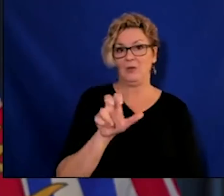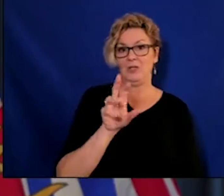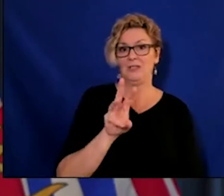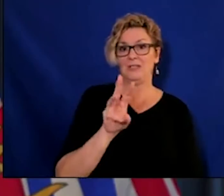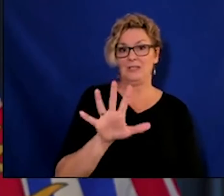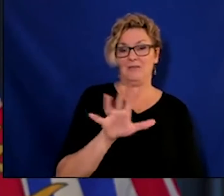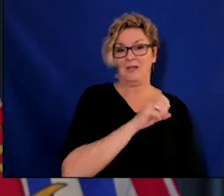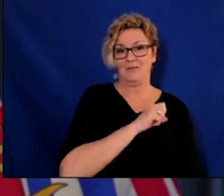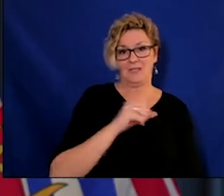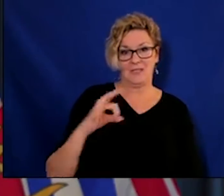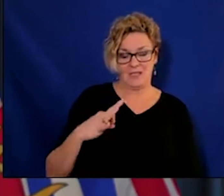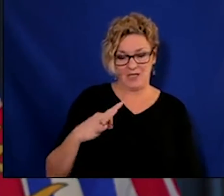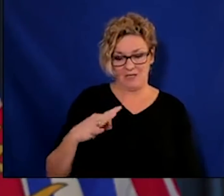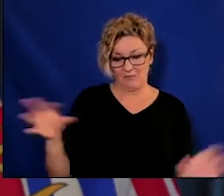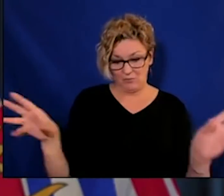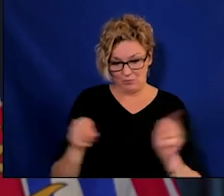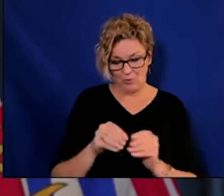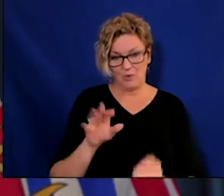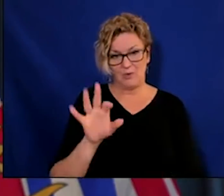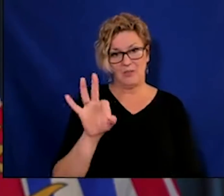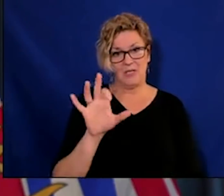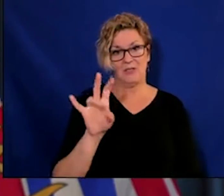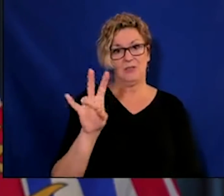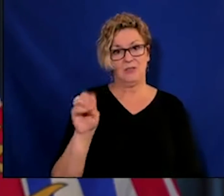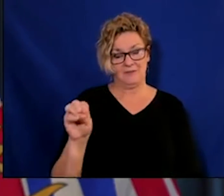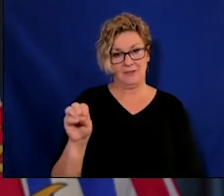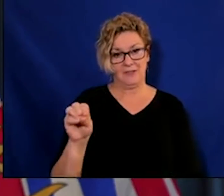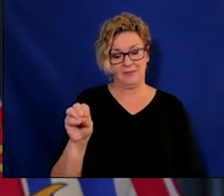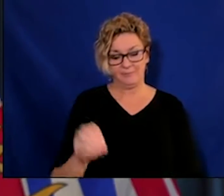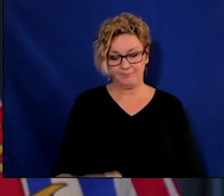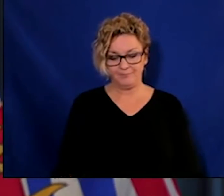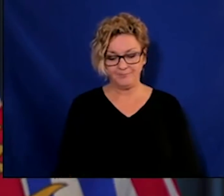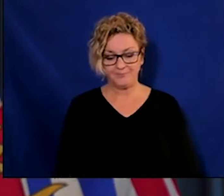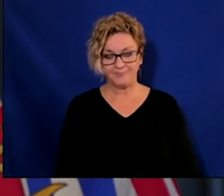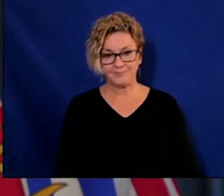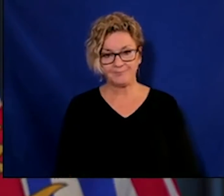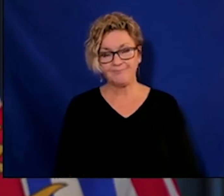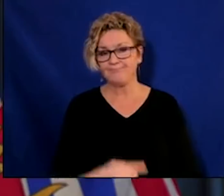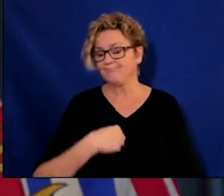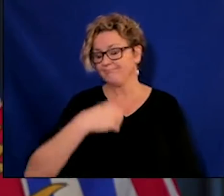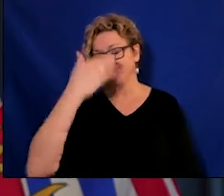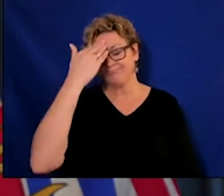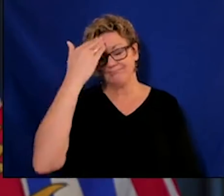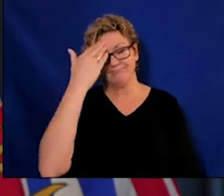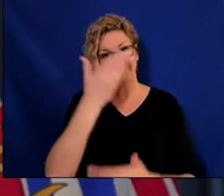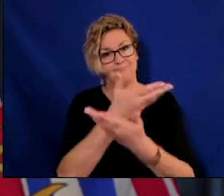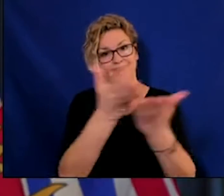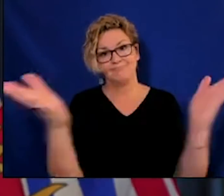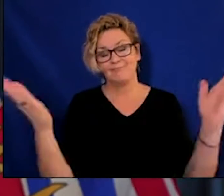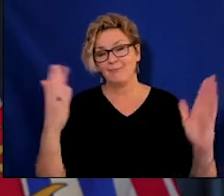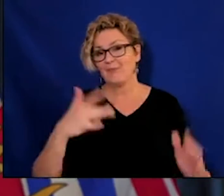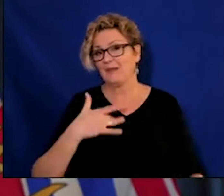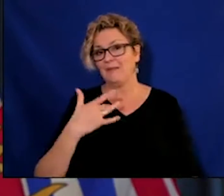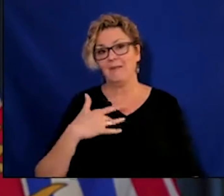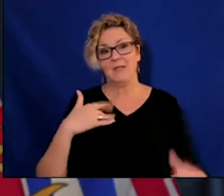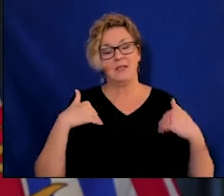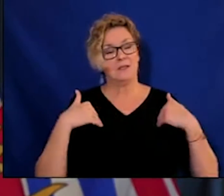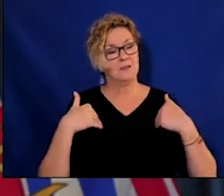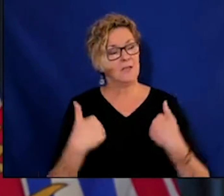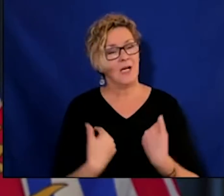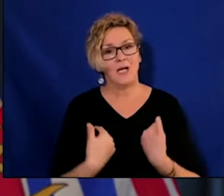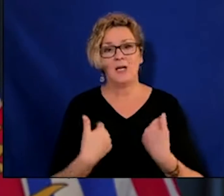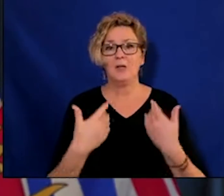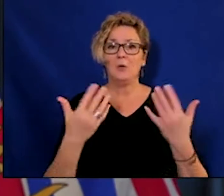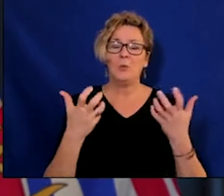we're tired and frustrated and we want it to be over. And it doesn't pause when we're out with our friends, our family members, those we